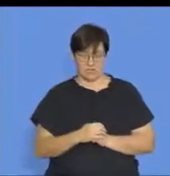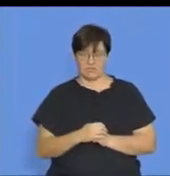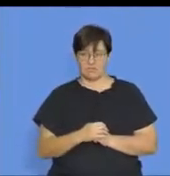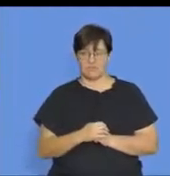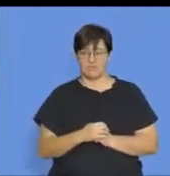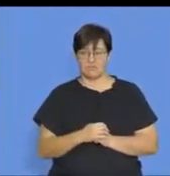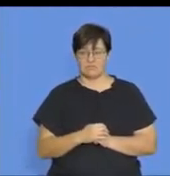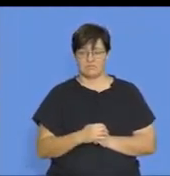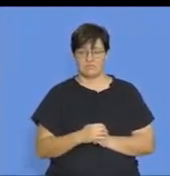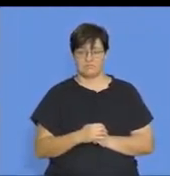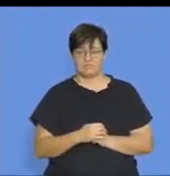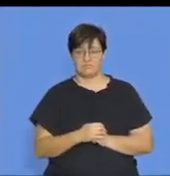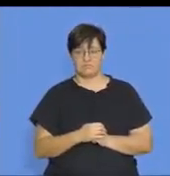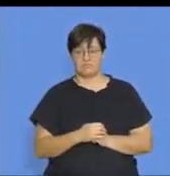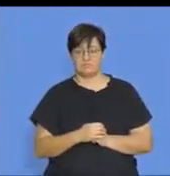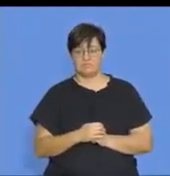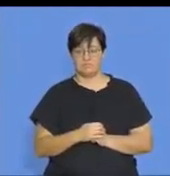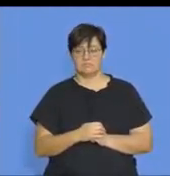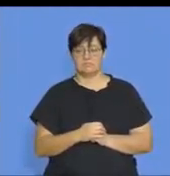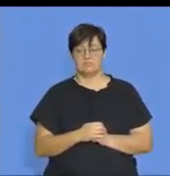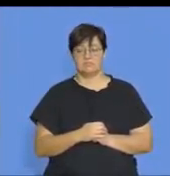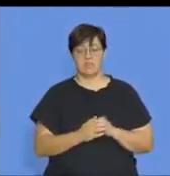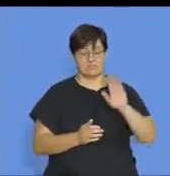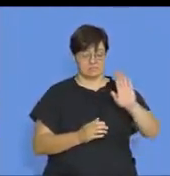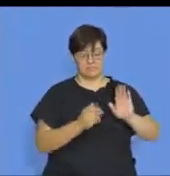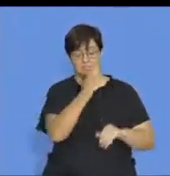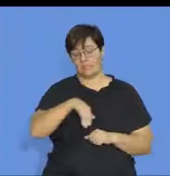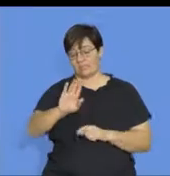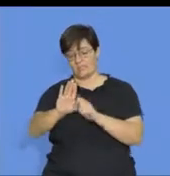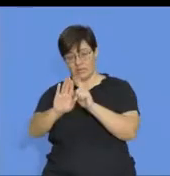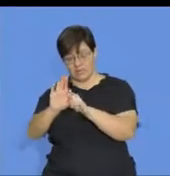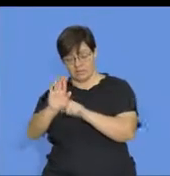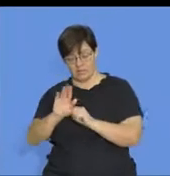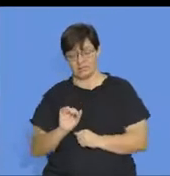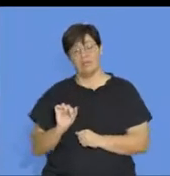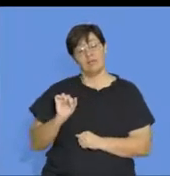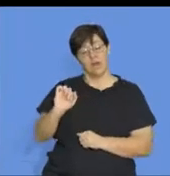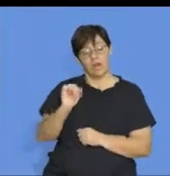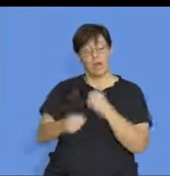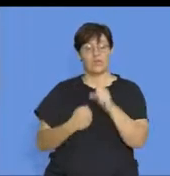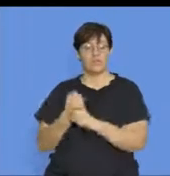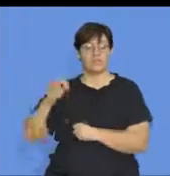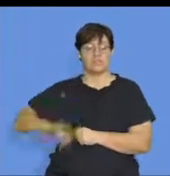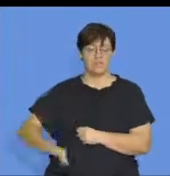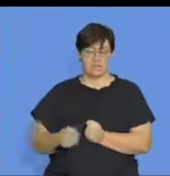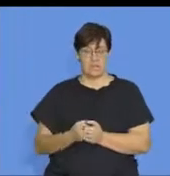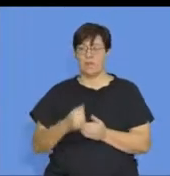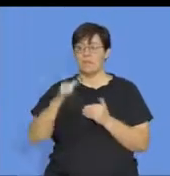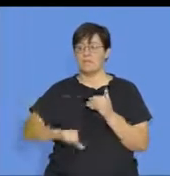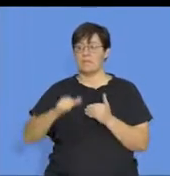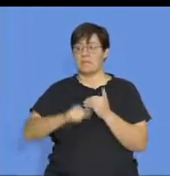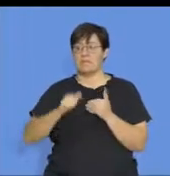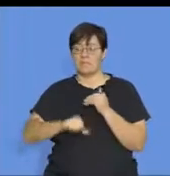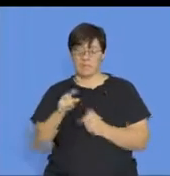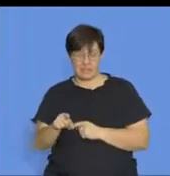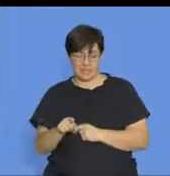195,000. Okay, right, partner Candace, on the other hand, her annual salary. So her monthly